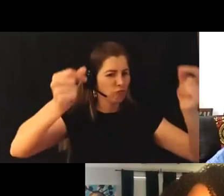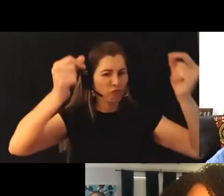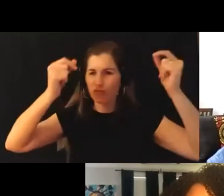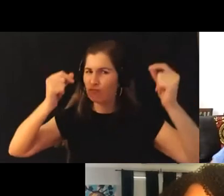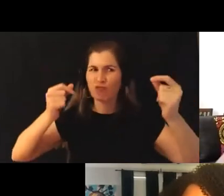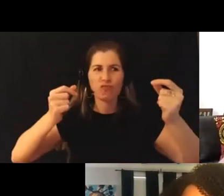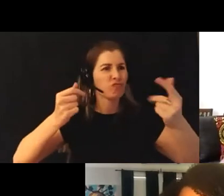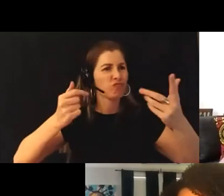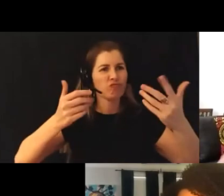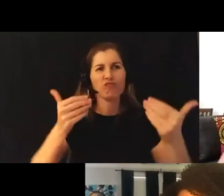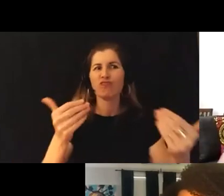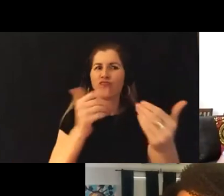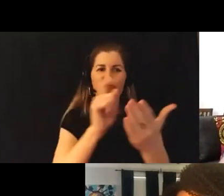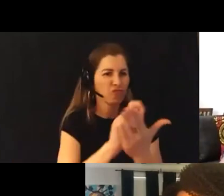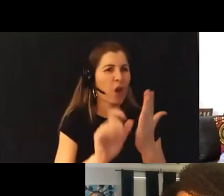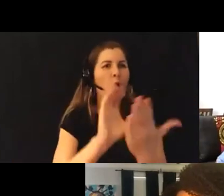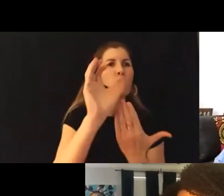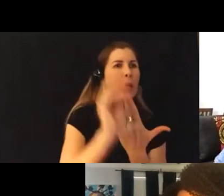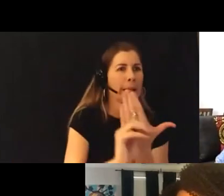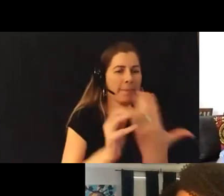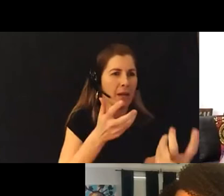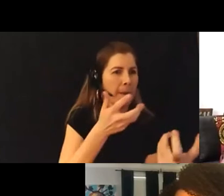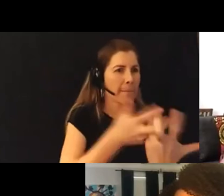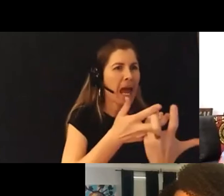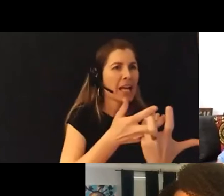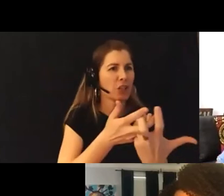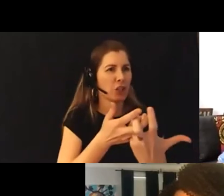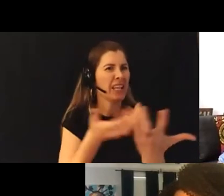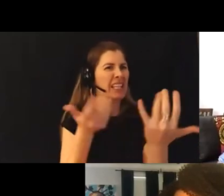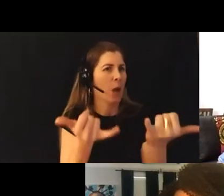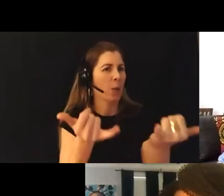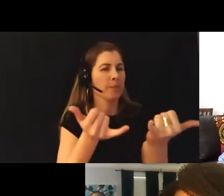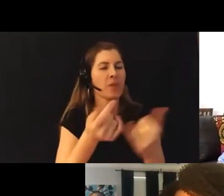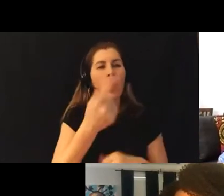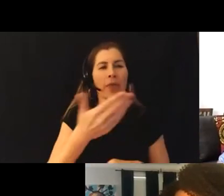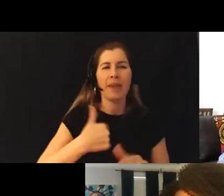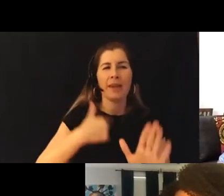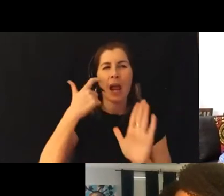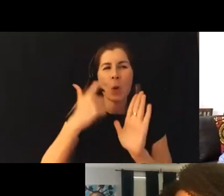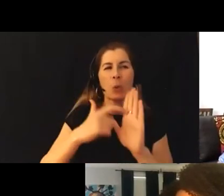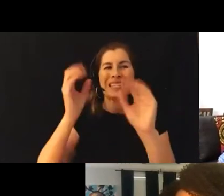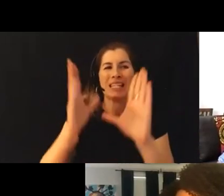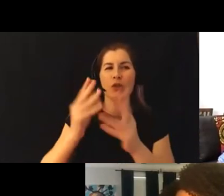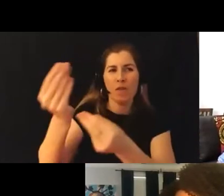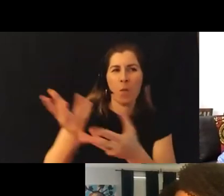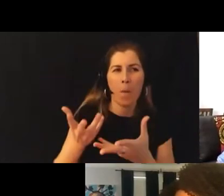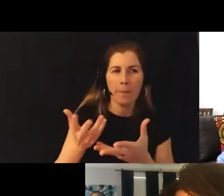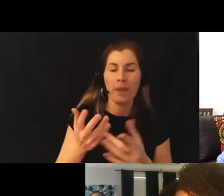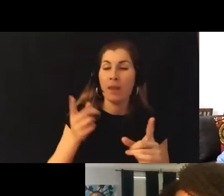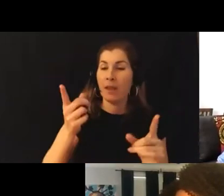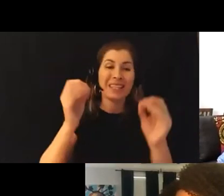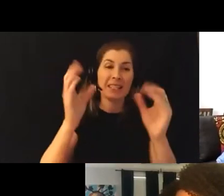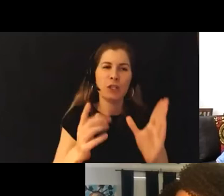develop curriculum that addresses the needs of the time. One of the things that I've heard from teachers is a lot of teachers were not dealing with